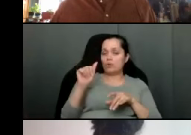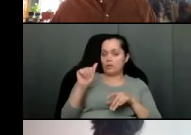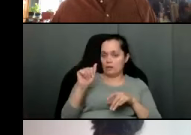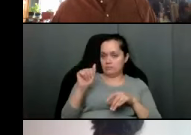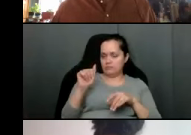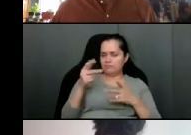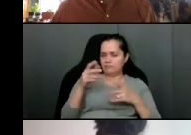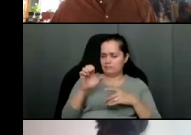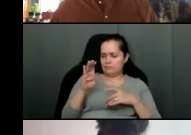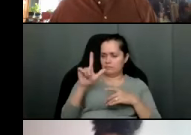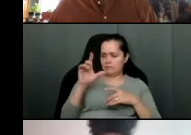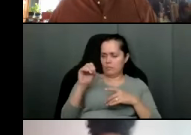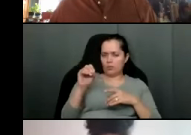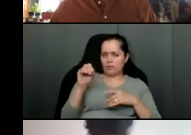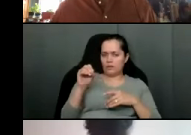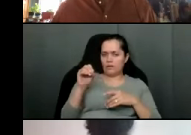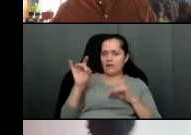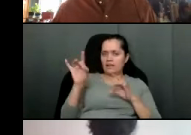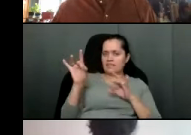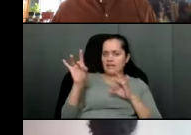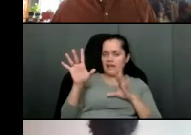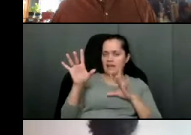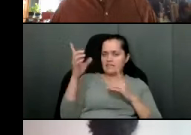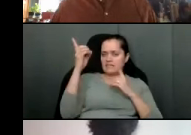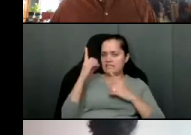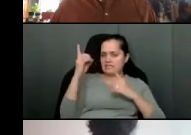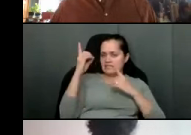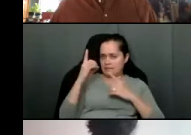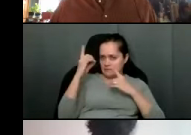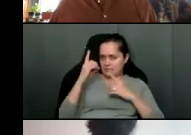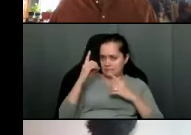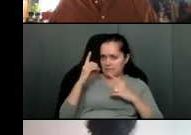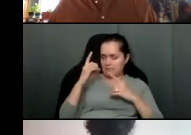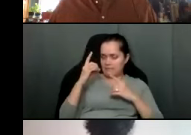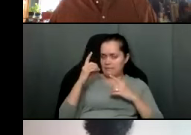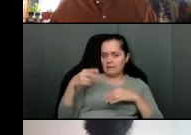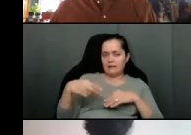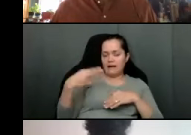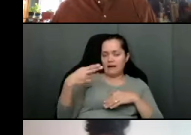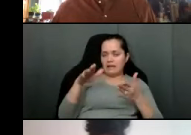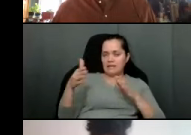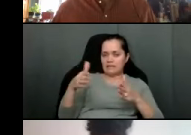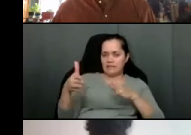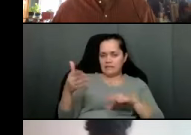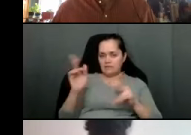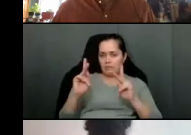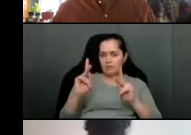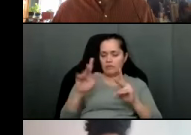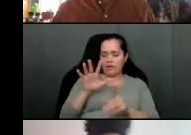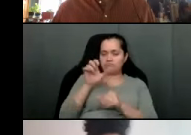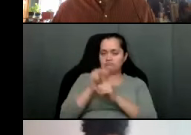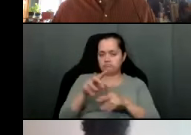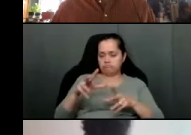Now, Ebola is a nasty disease. High death rates for people who catch